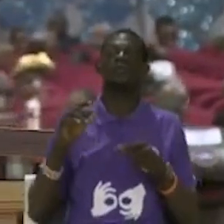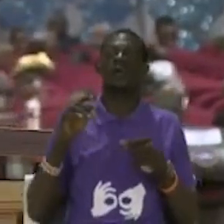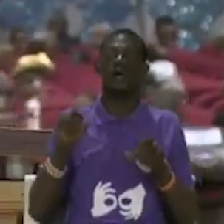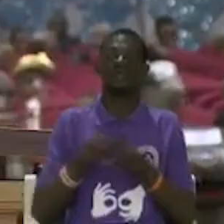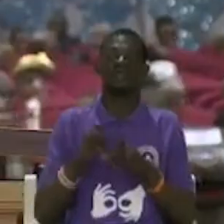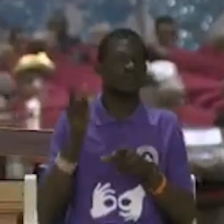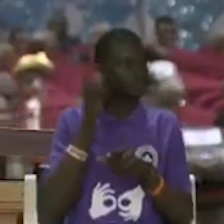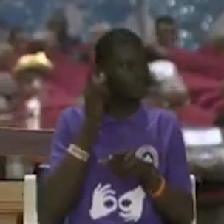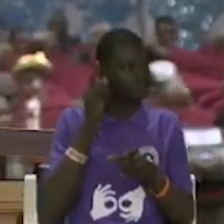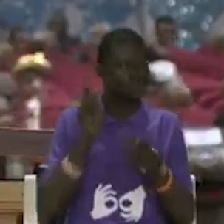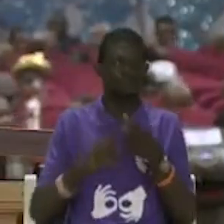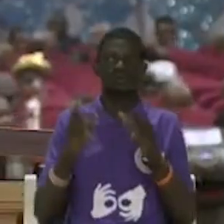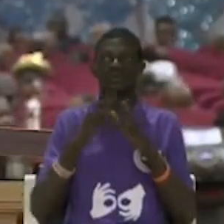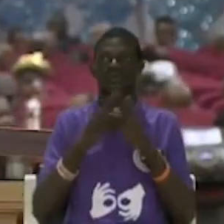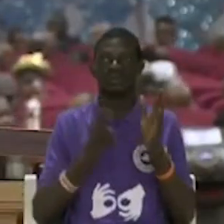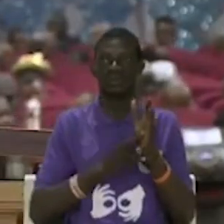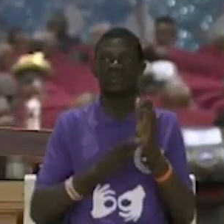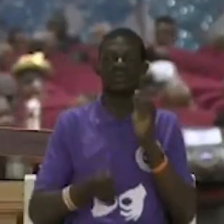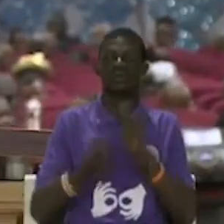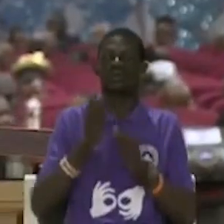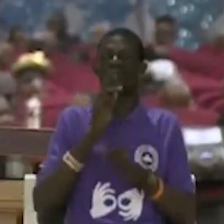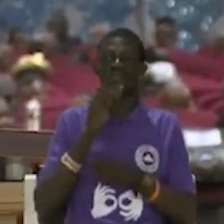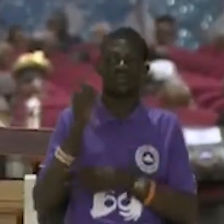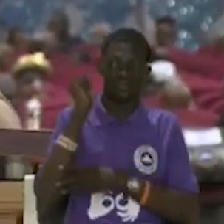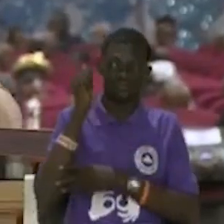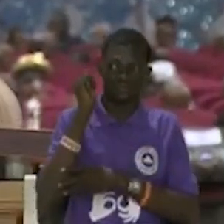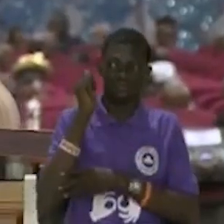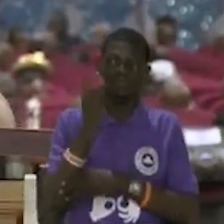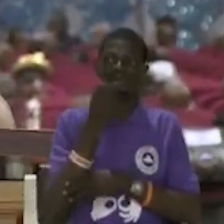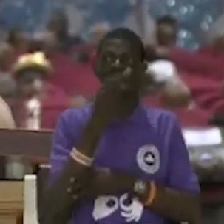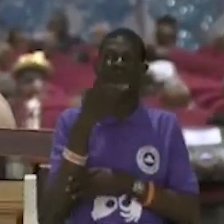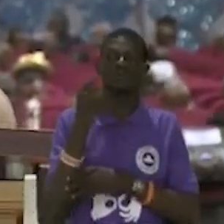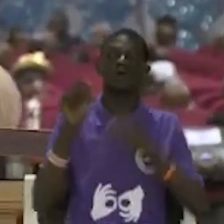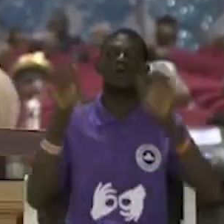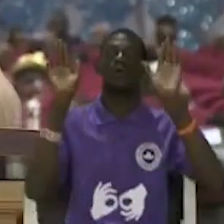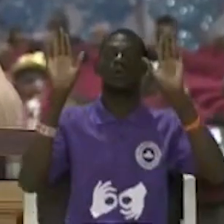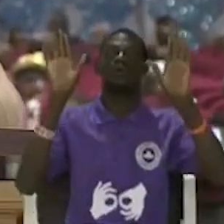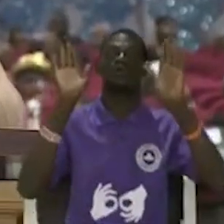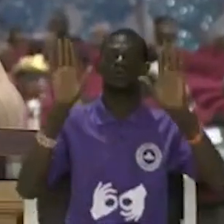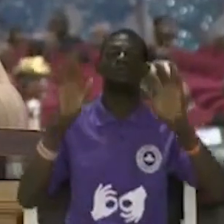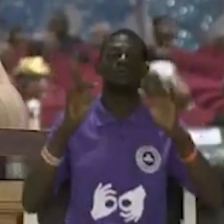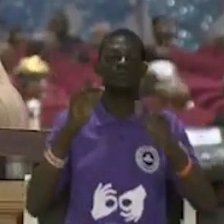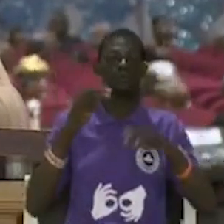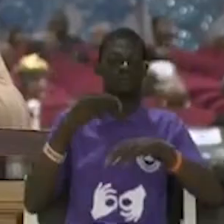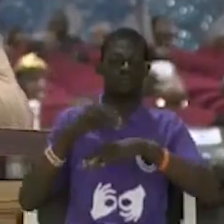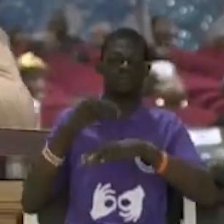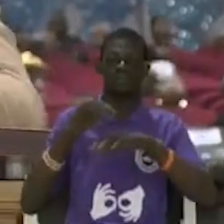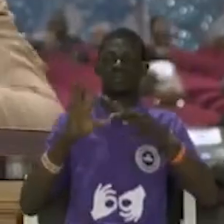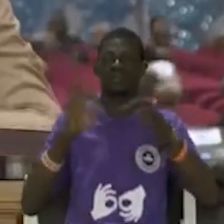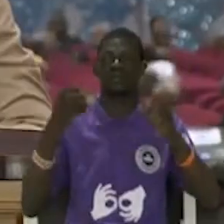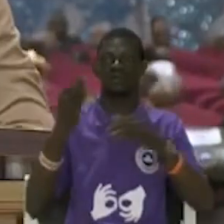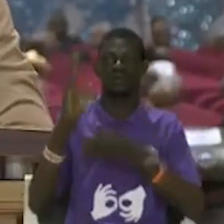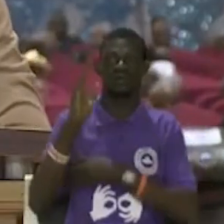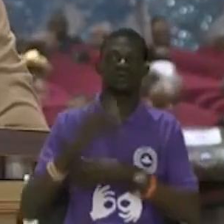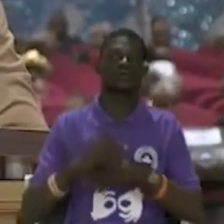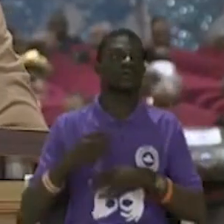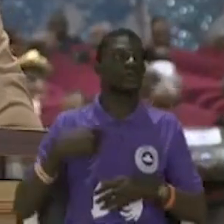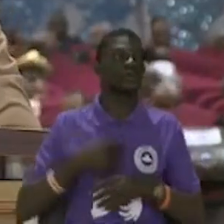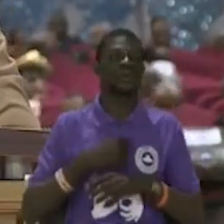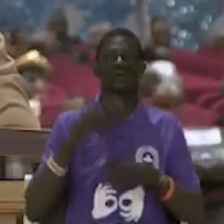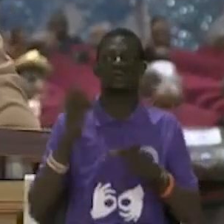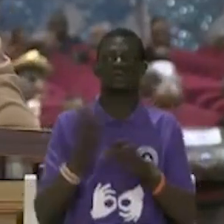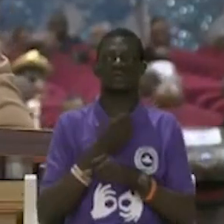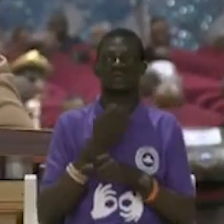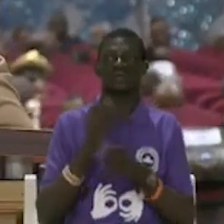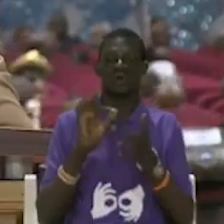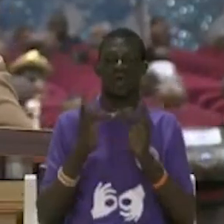praise reports, which are the testimonies of the wonderful mercies of God. We're going to take the